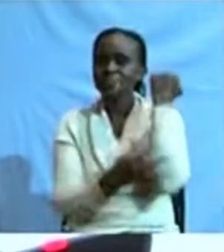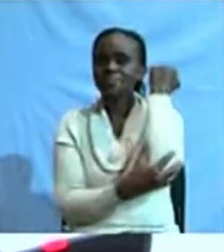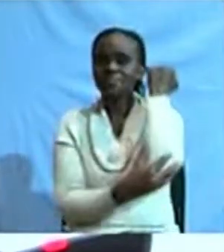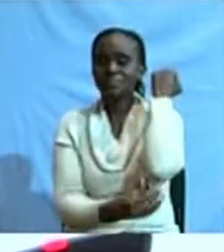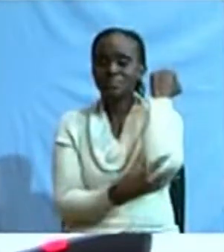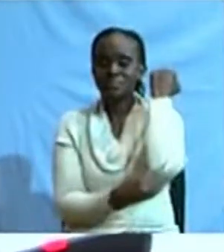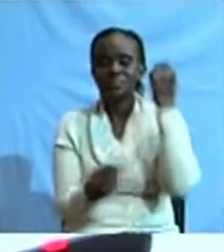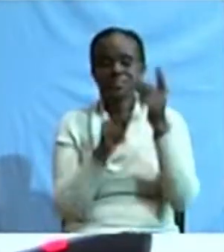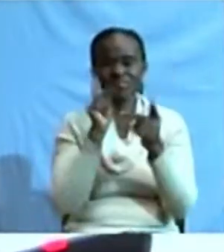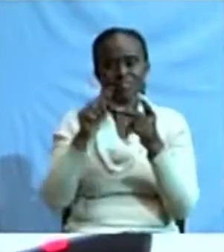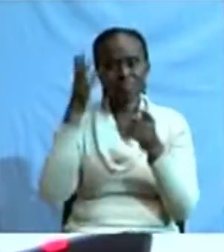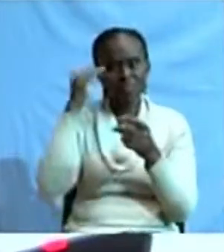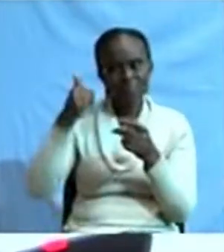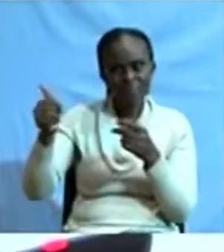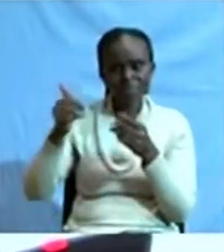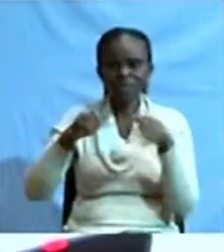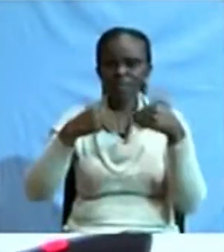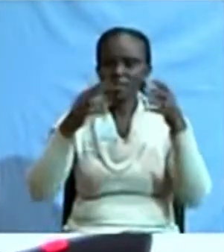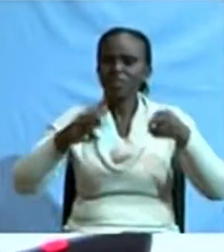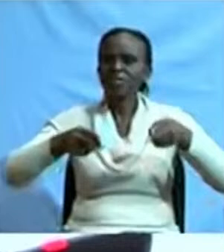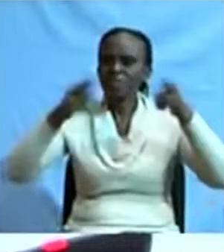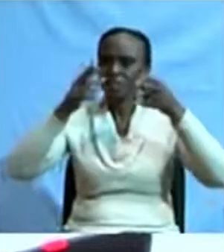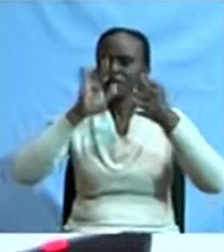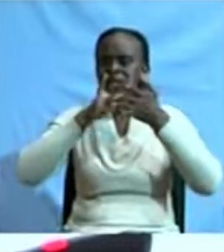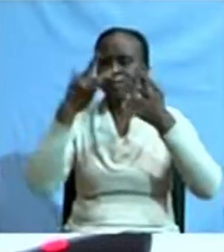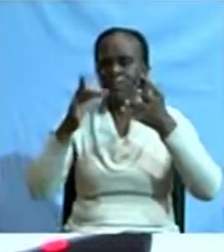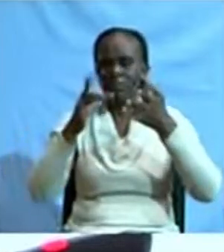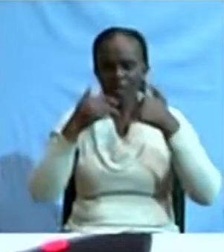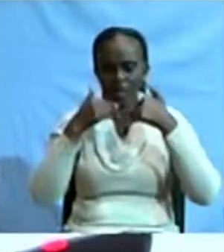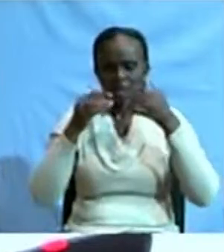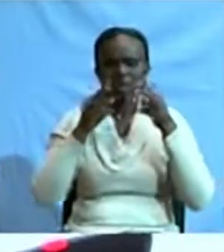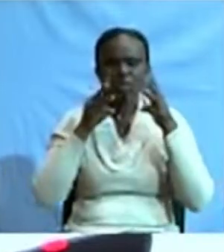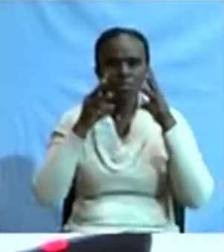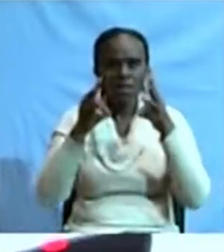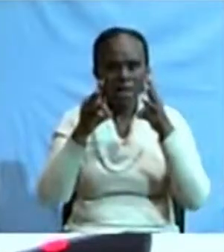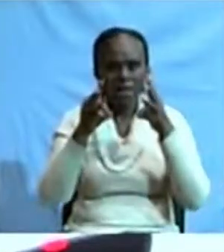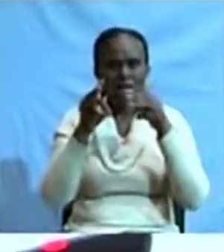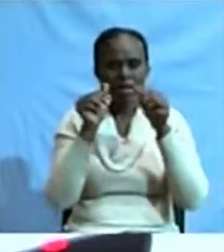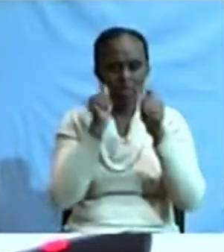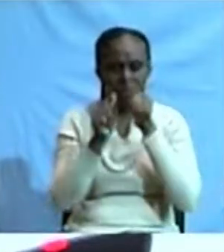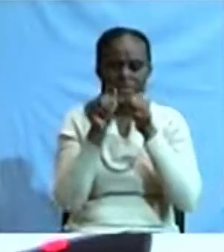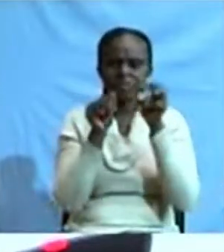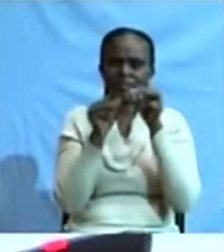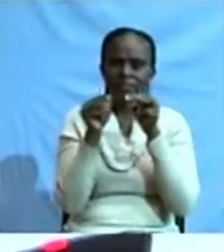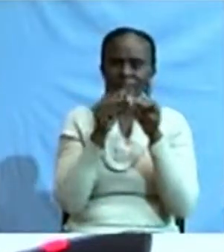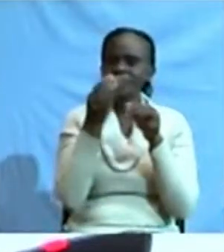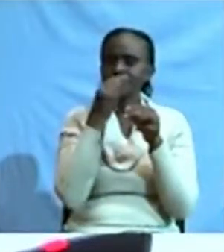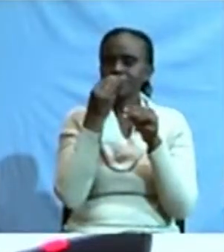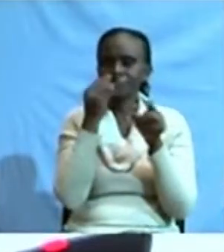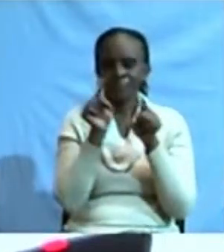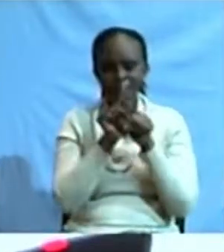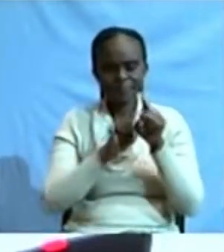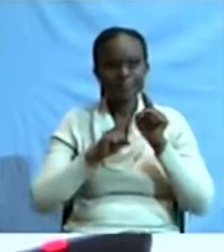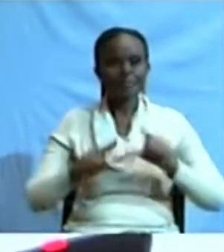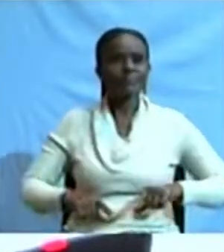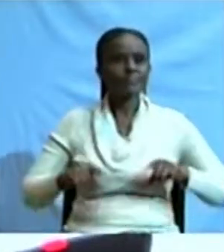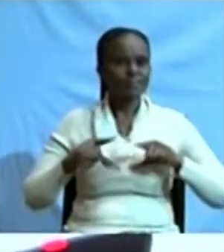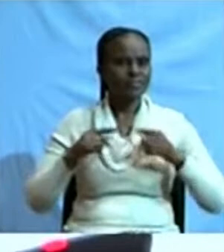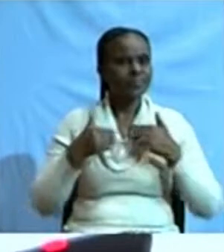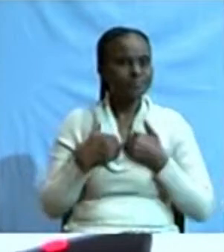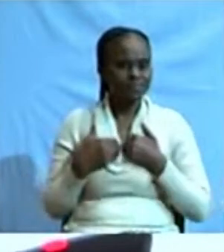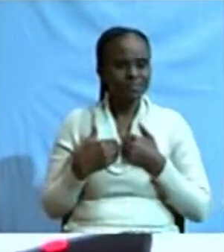said, why did you give them high rates? There is a rate which is affordable. They eat and survive.